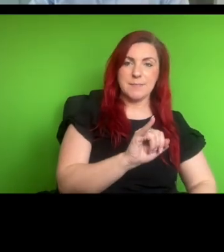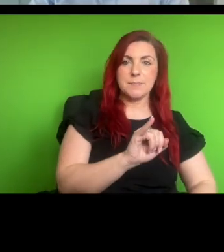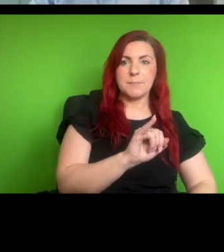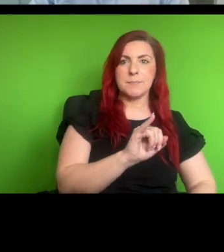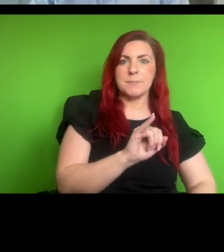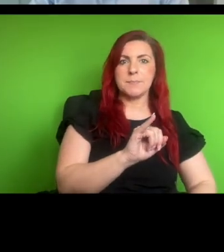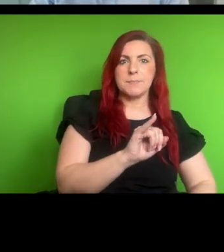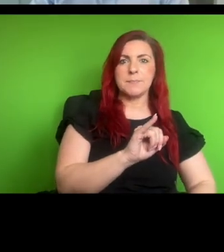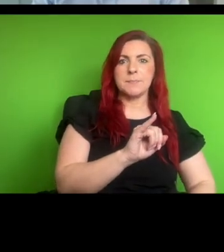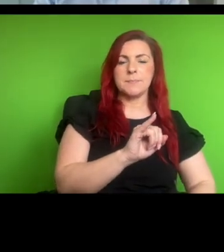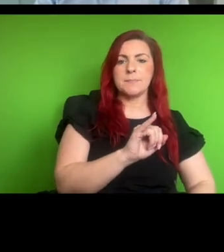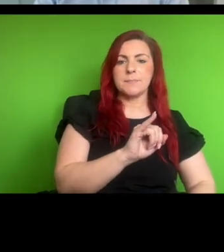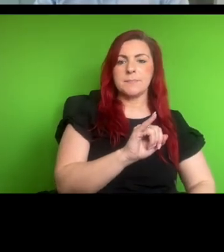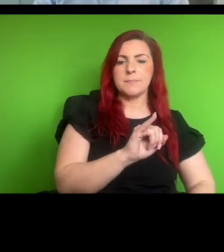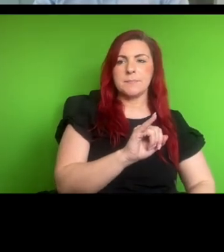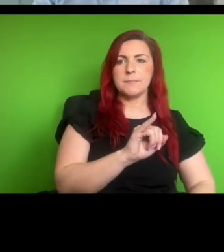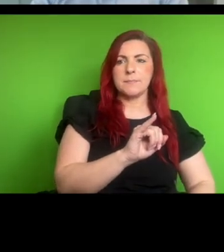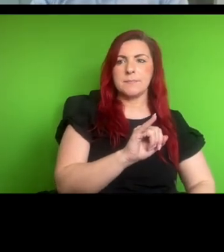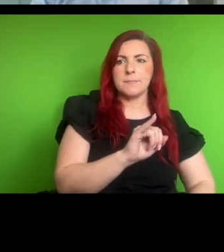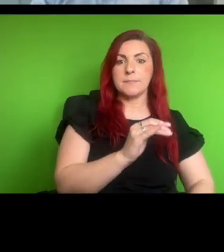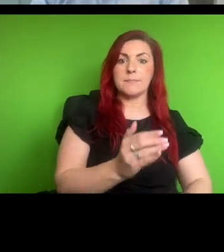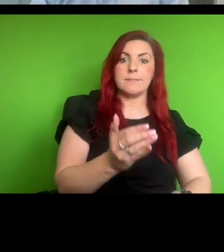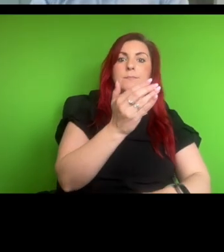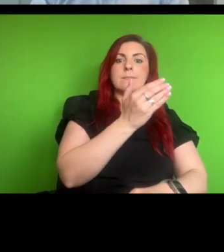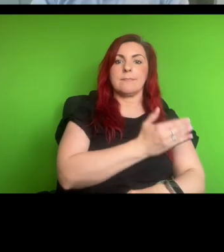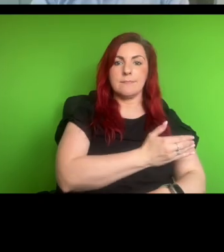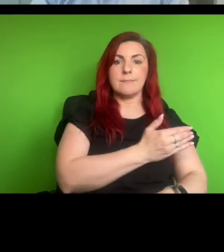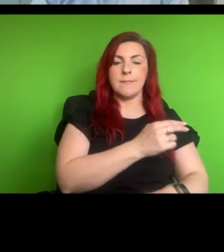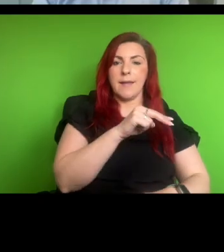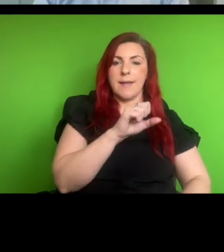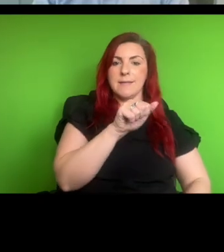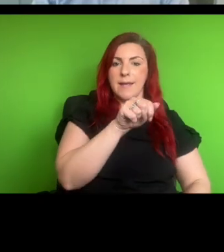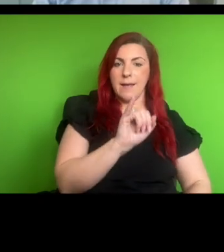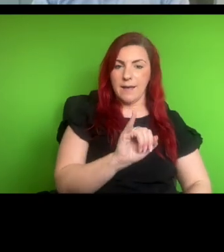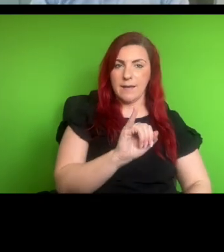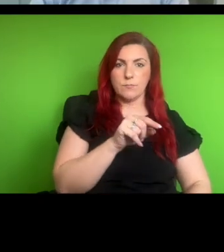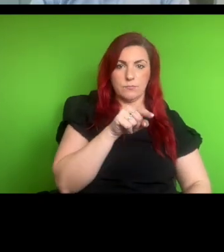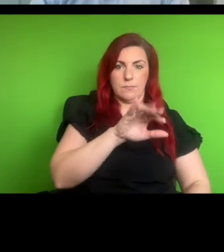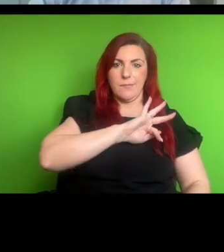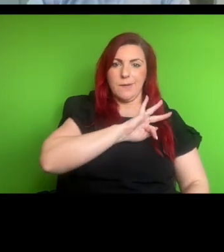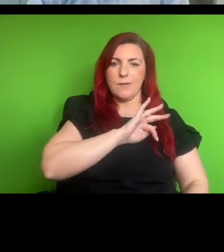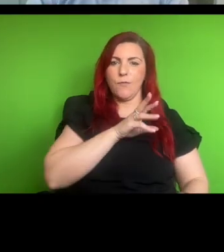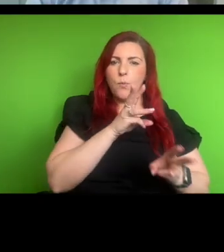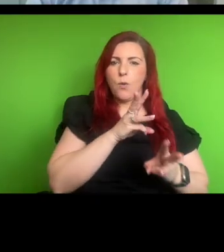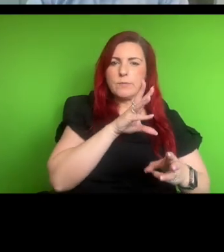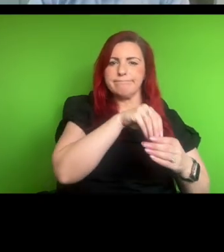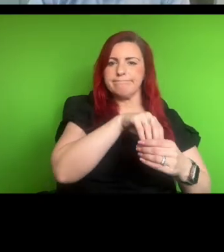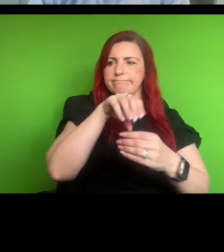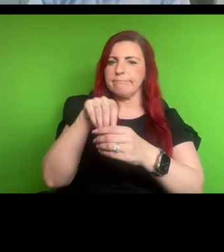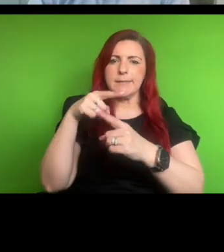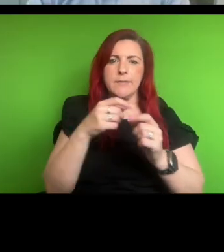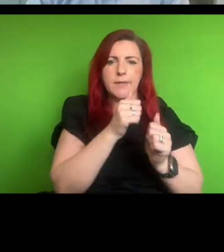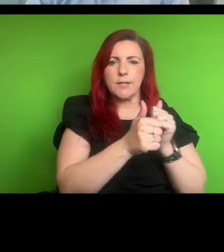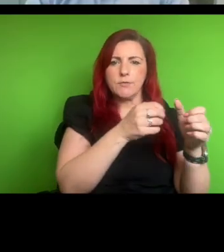previous to starting in NSAI, Elizabeth worked in a number of industry sectors, including medical device, automotive, light